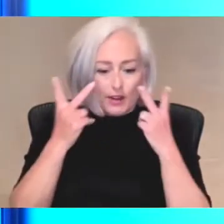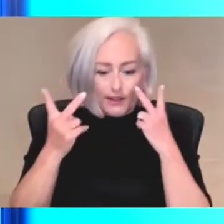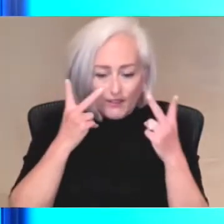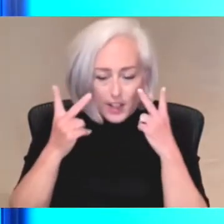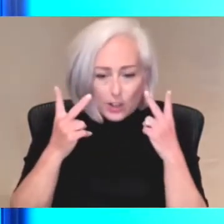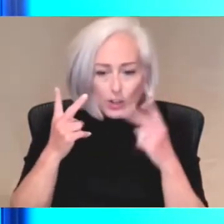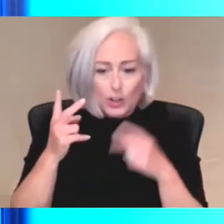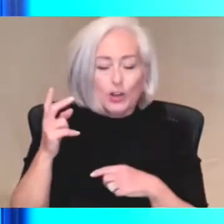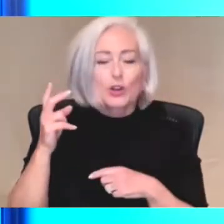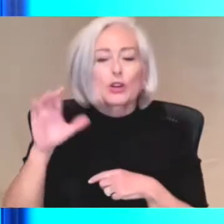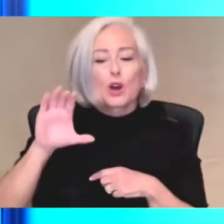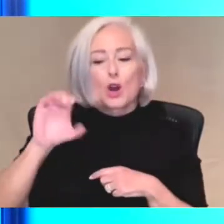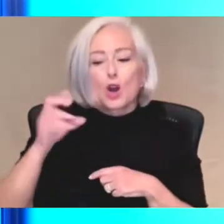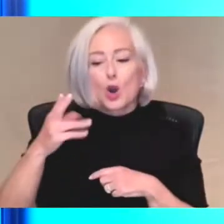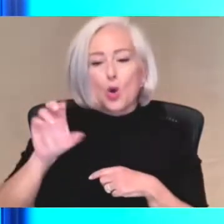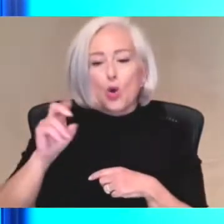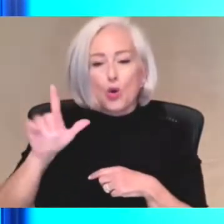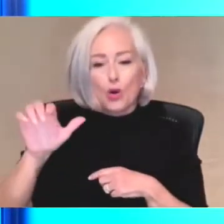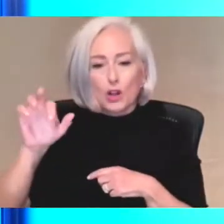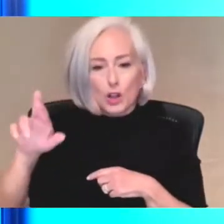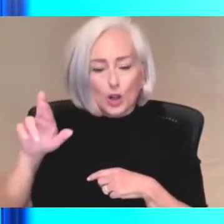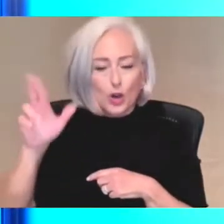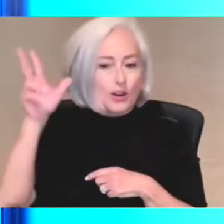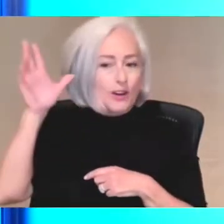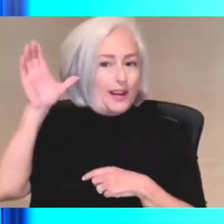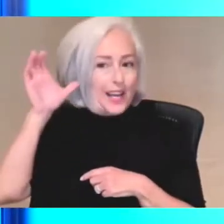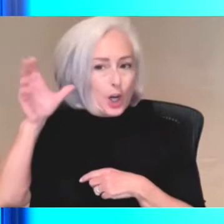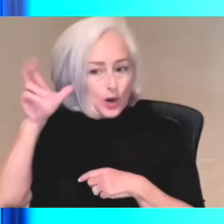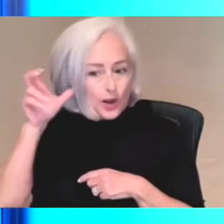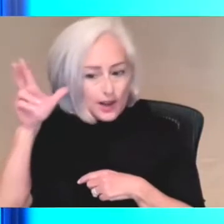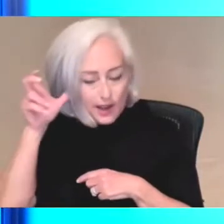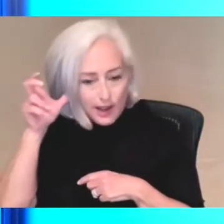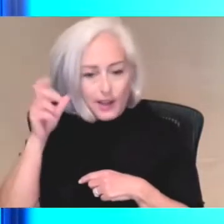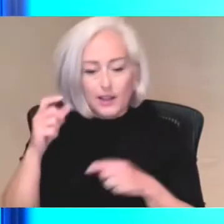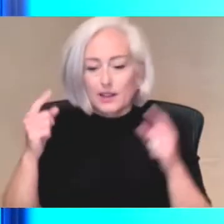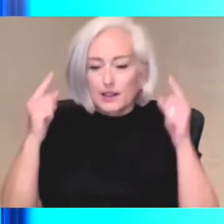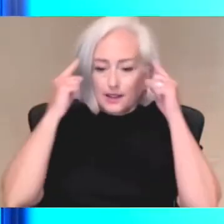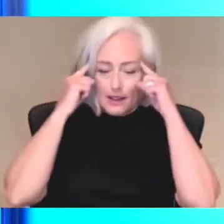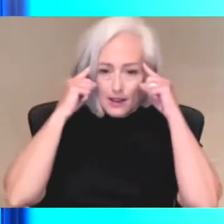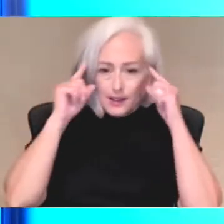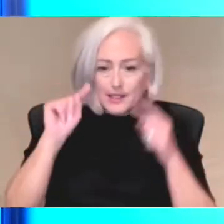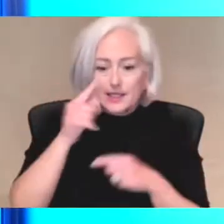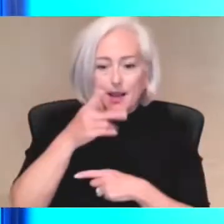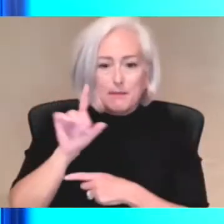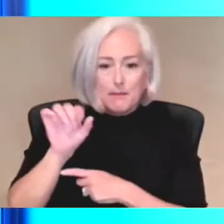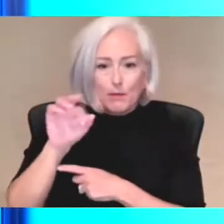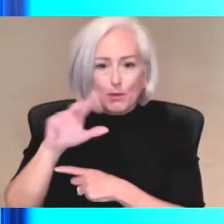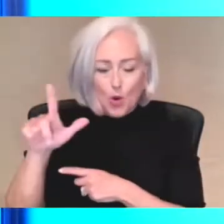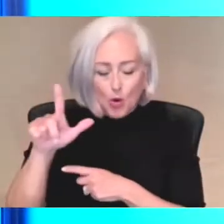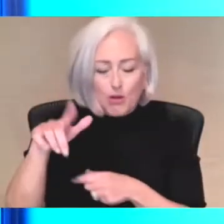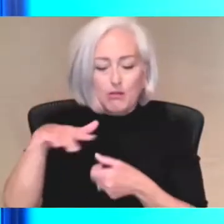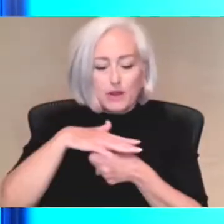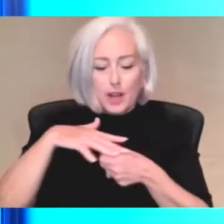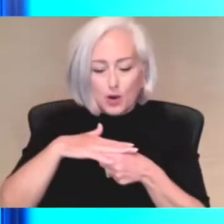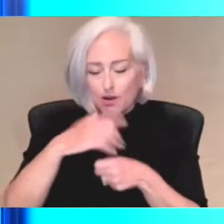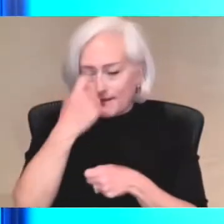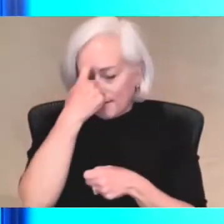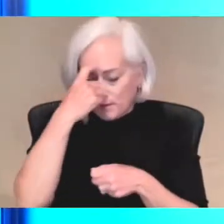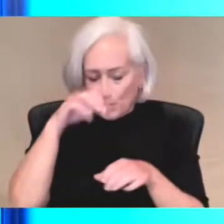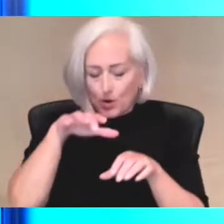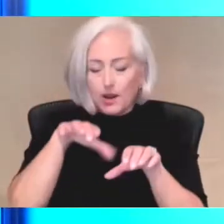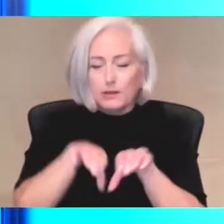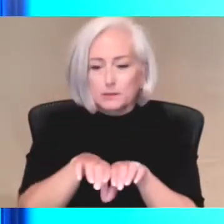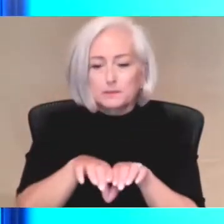the brain and temporal lobe. And so in such cases, in particular when we're going at high doses near those structures, proton therapy can